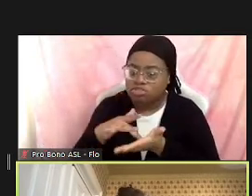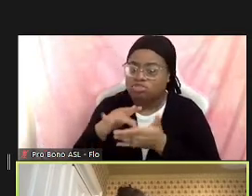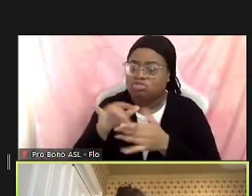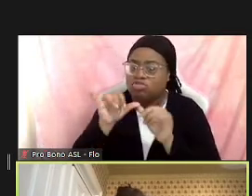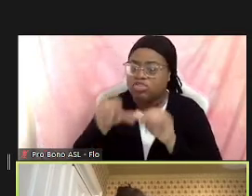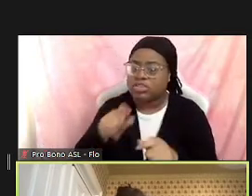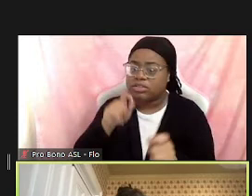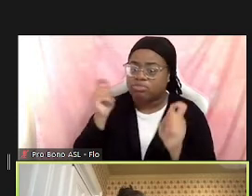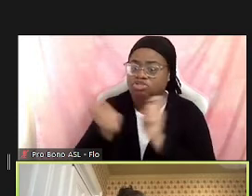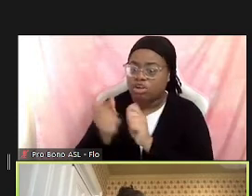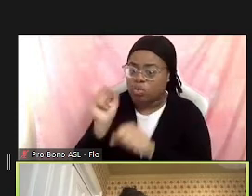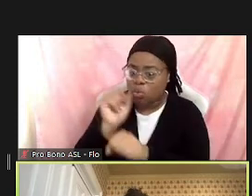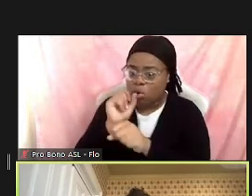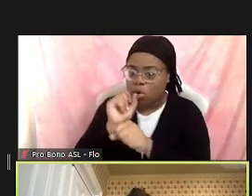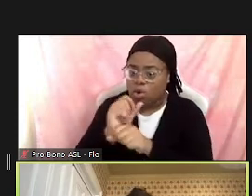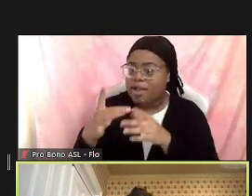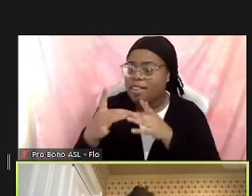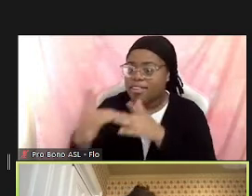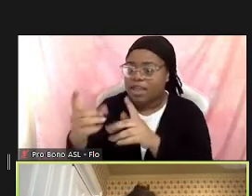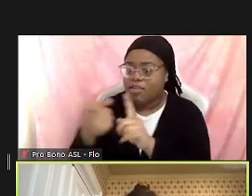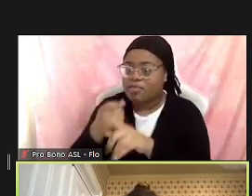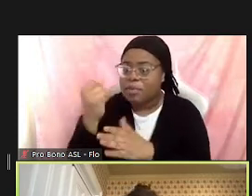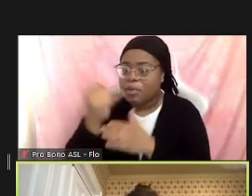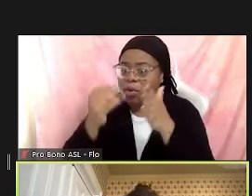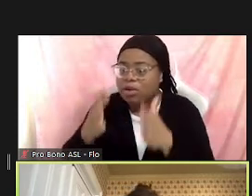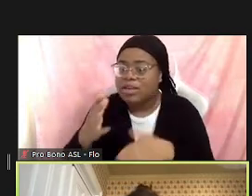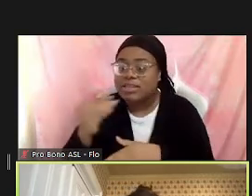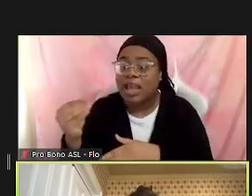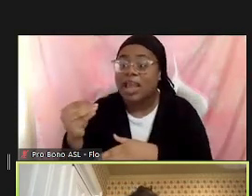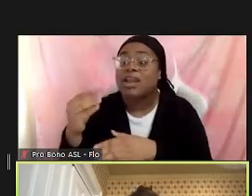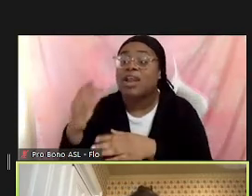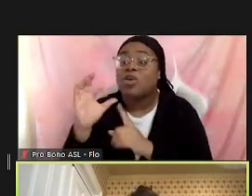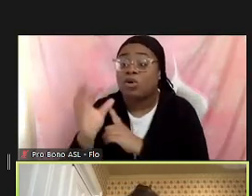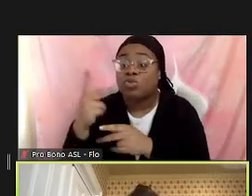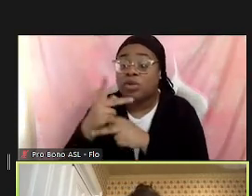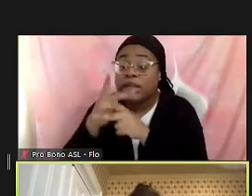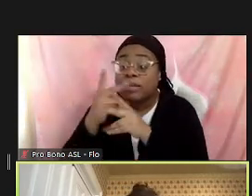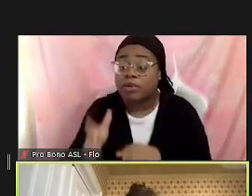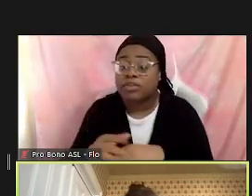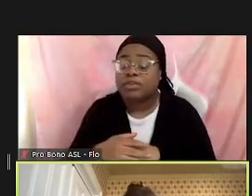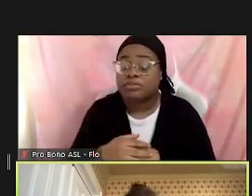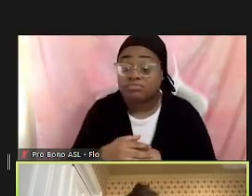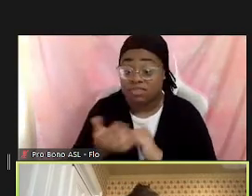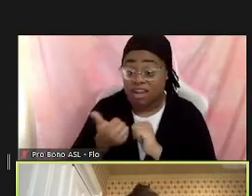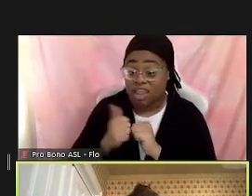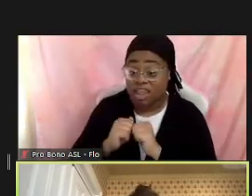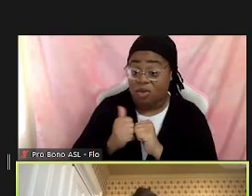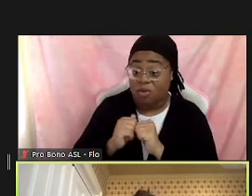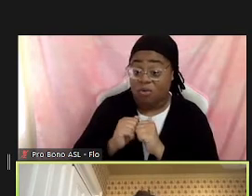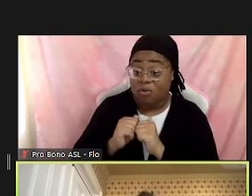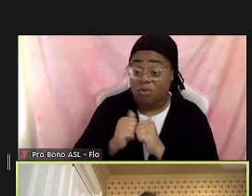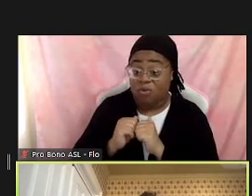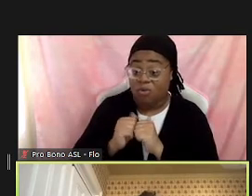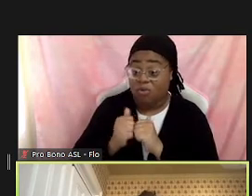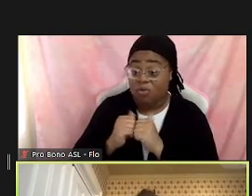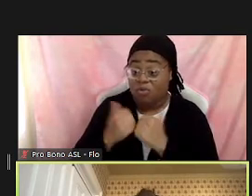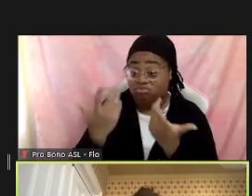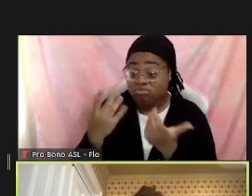by artists and culture pairs. So here's how we do this. Here's how we are doing